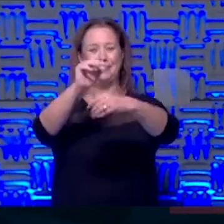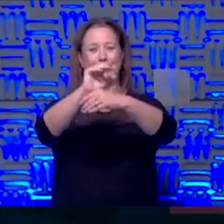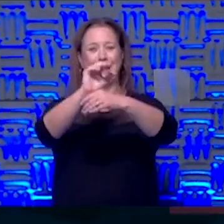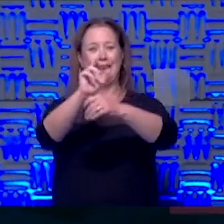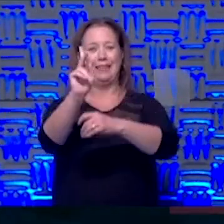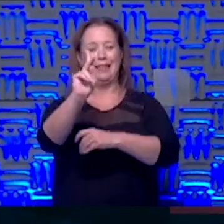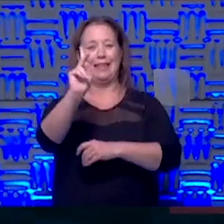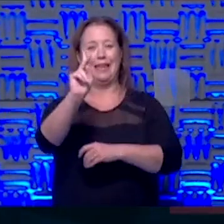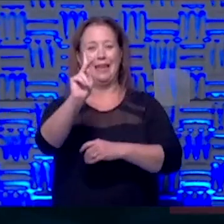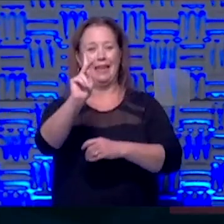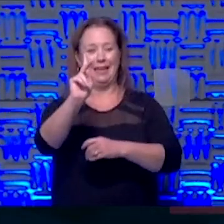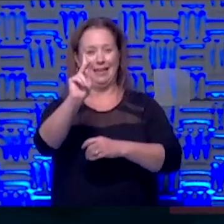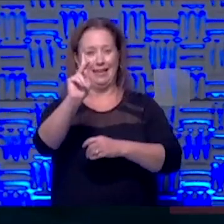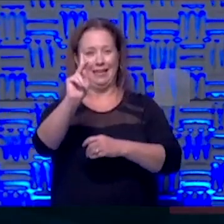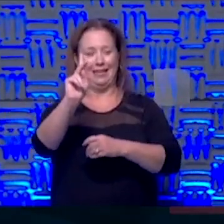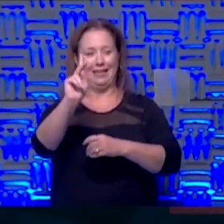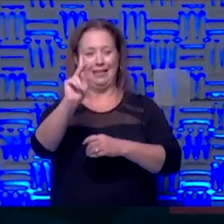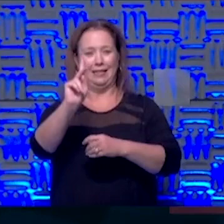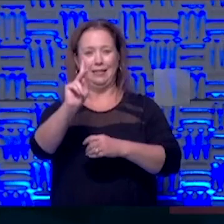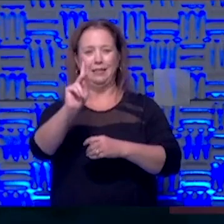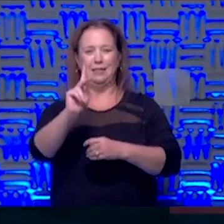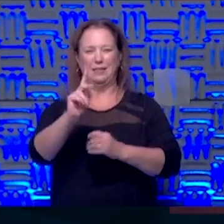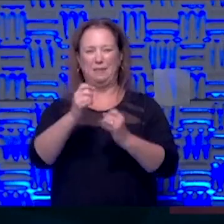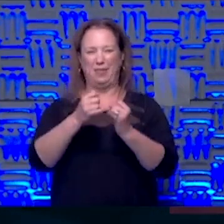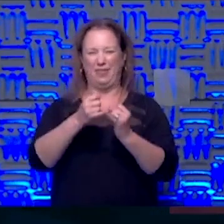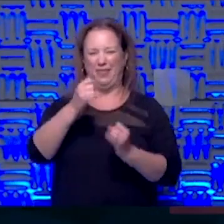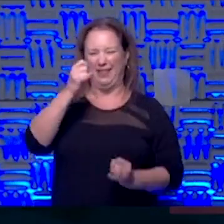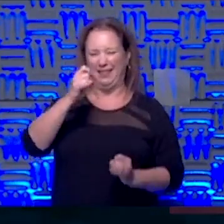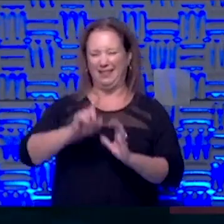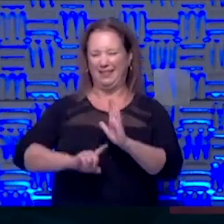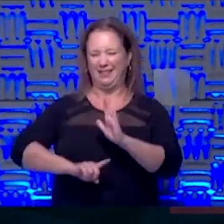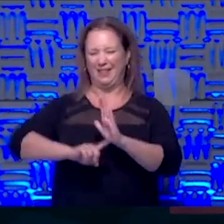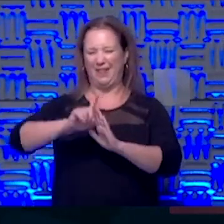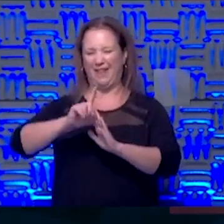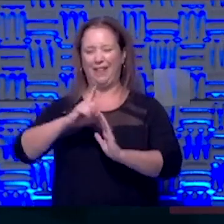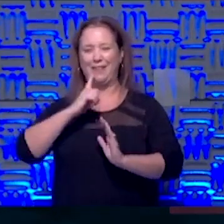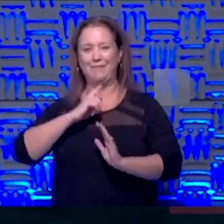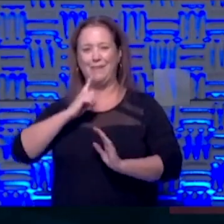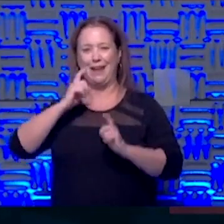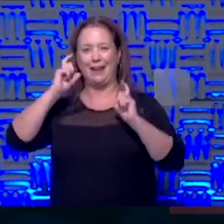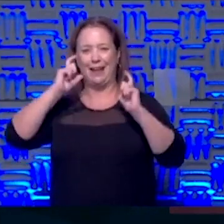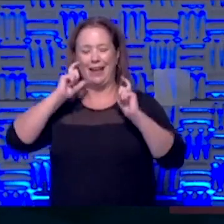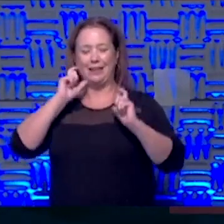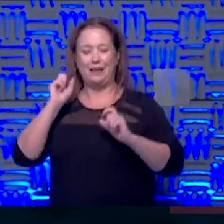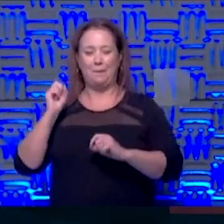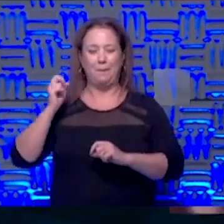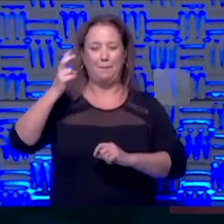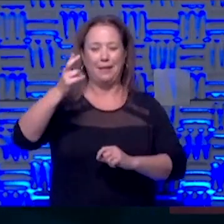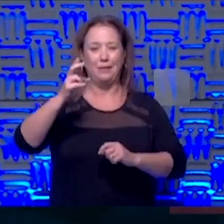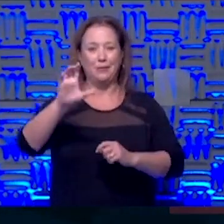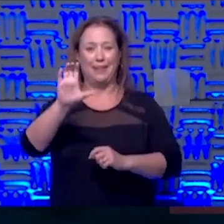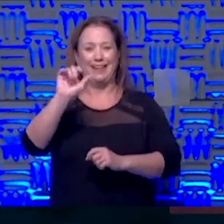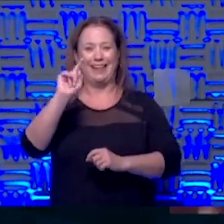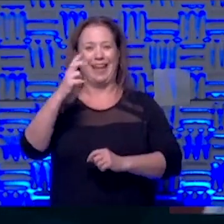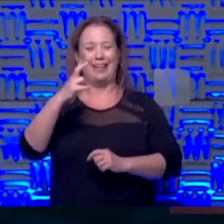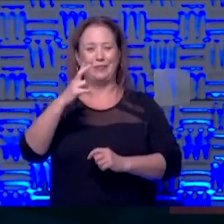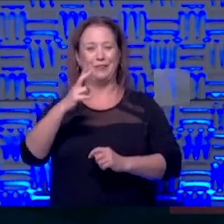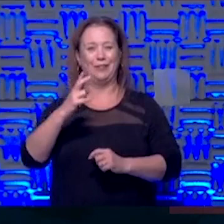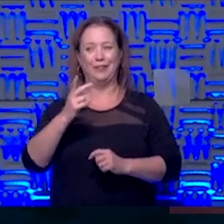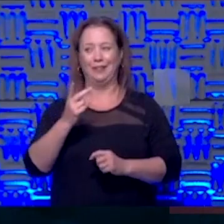Some squirrely, thin, tall guy is going to be throwing out a first pitch, and some redheaded guy is going to be making the first catch. So that's right. We